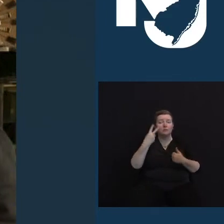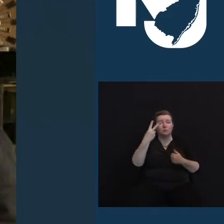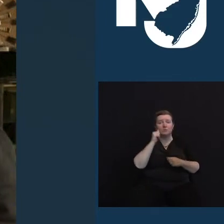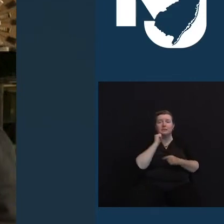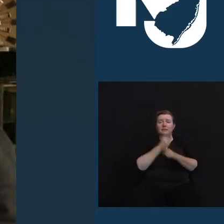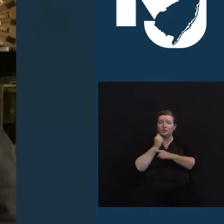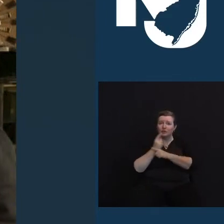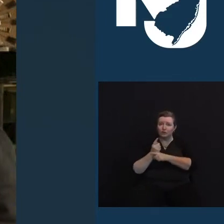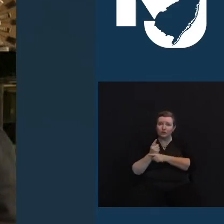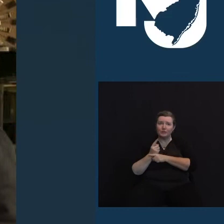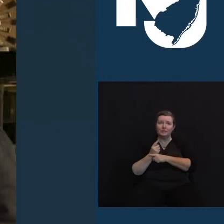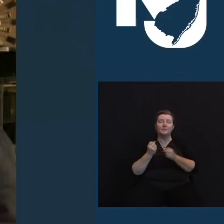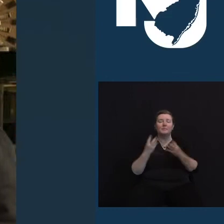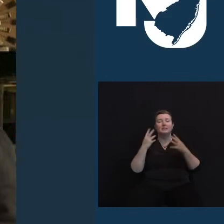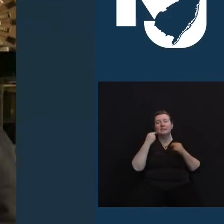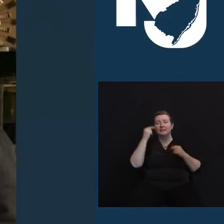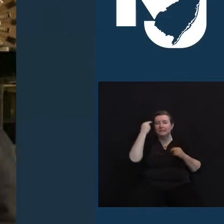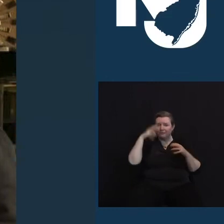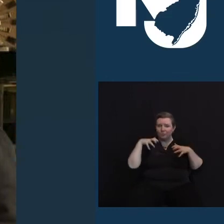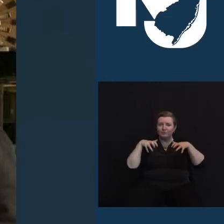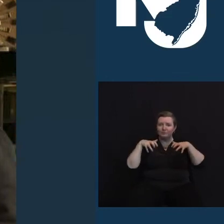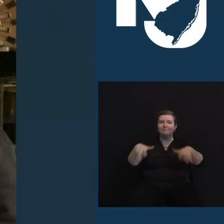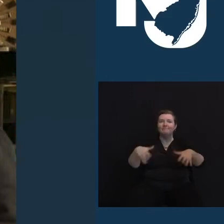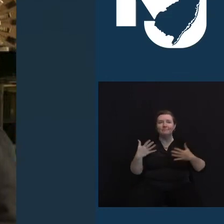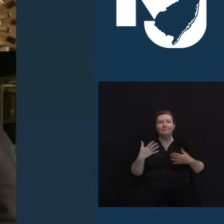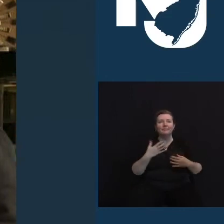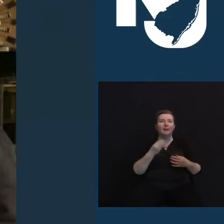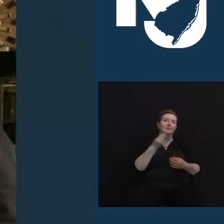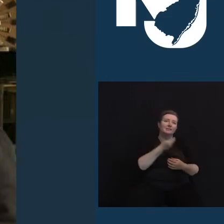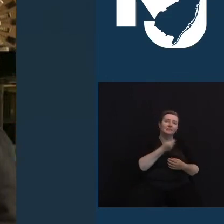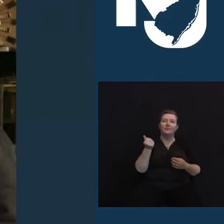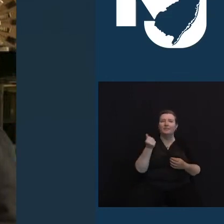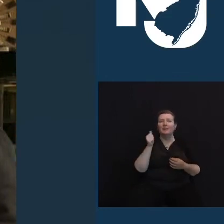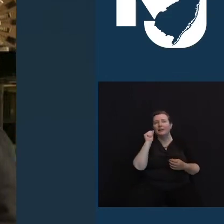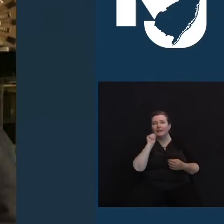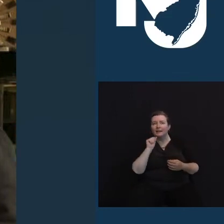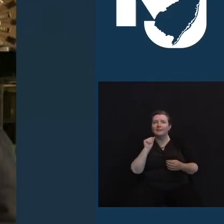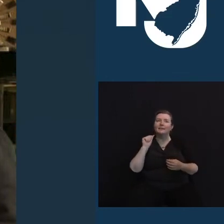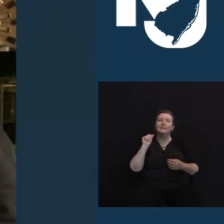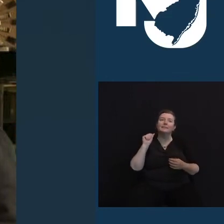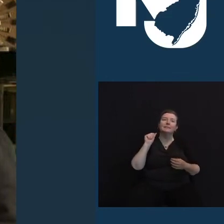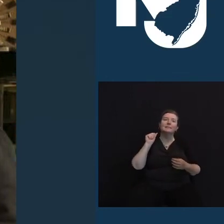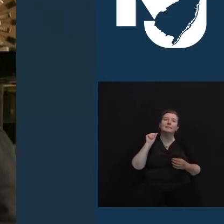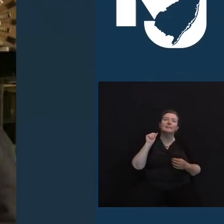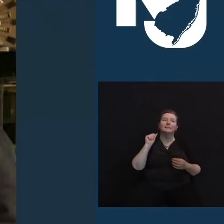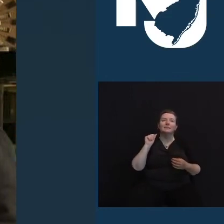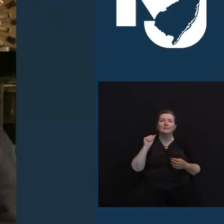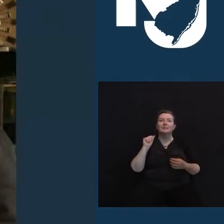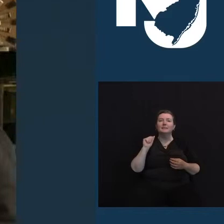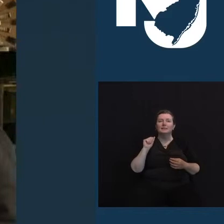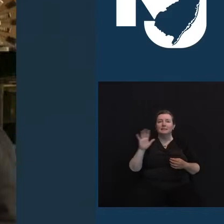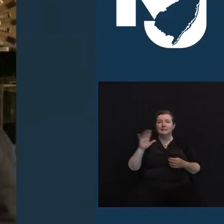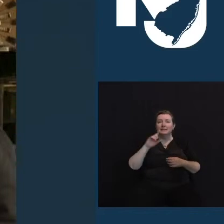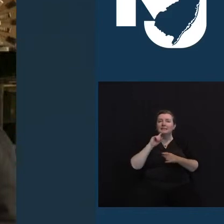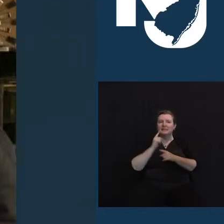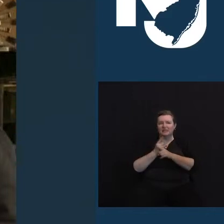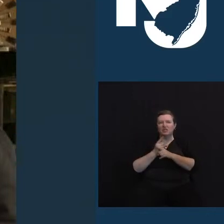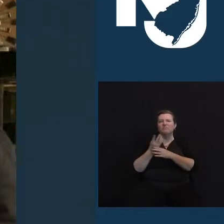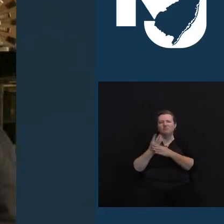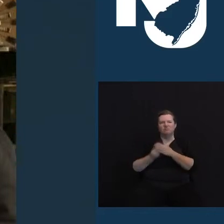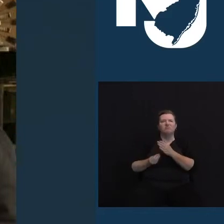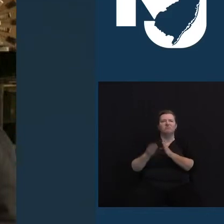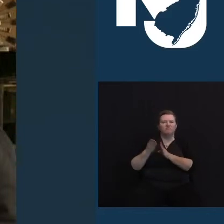and his many nieces and nephews, as well as several other aunts. He was predeceased by his sister, Lisa. I